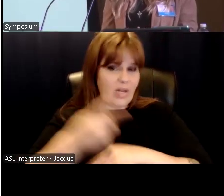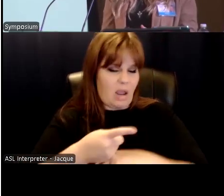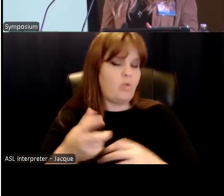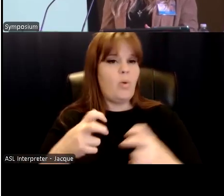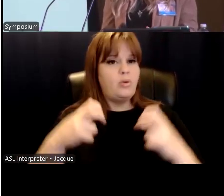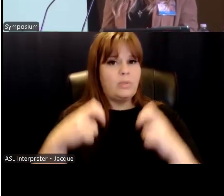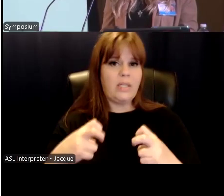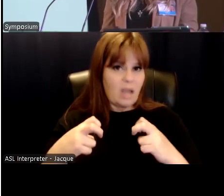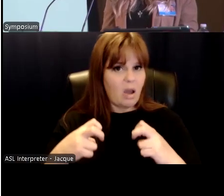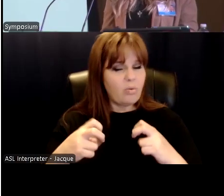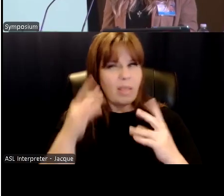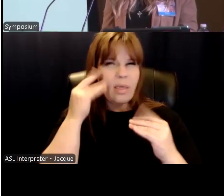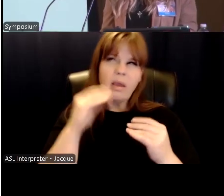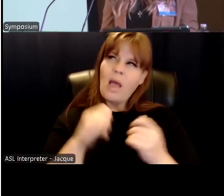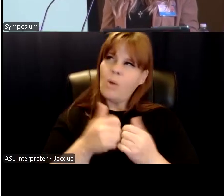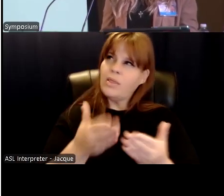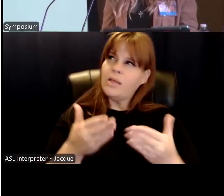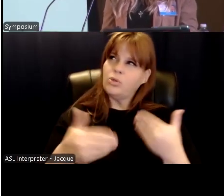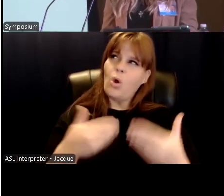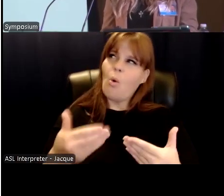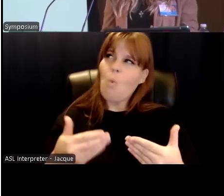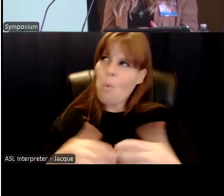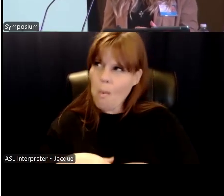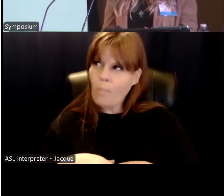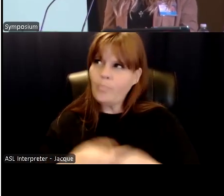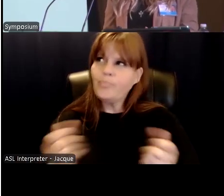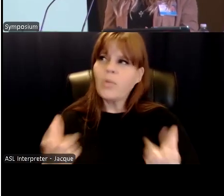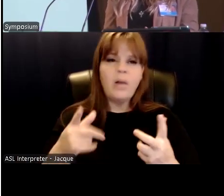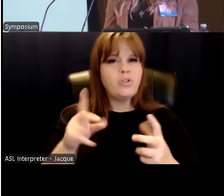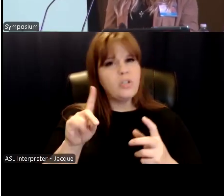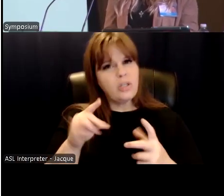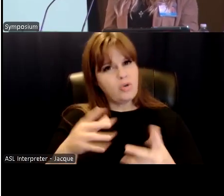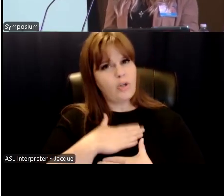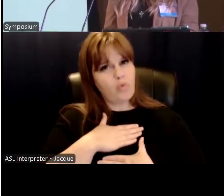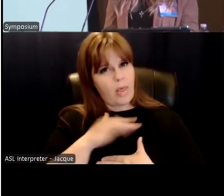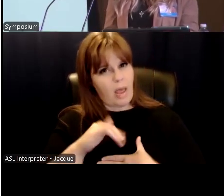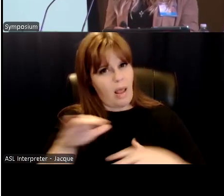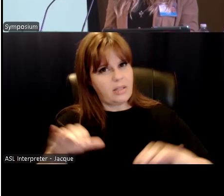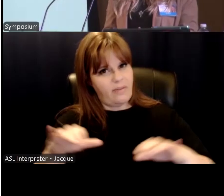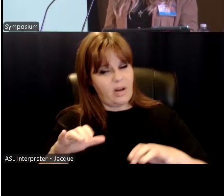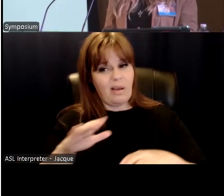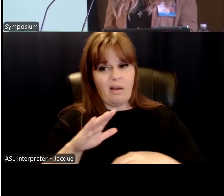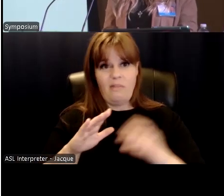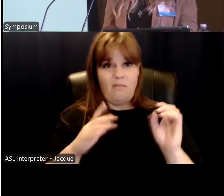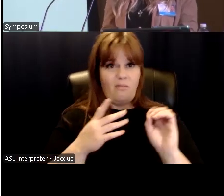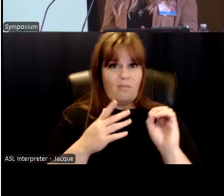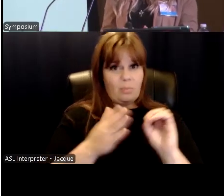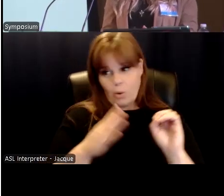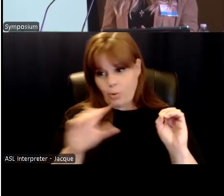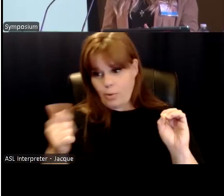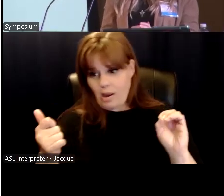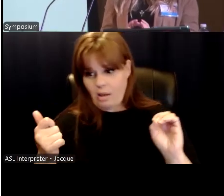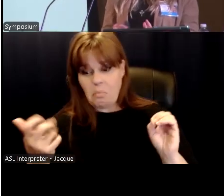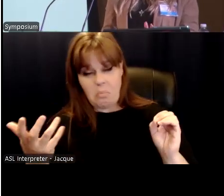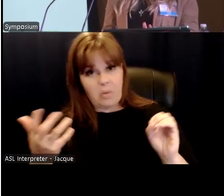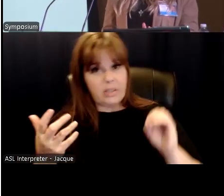think about how things went. How much did you enjoy that activity on a scale of 0 to 10, where